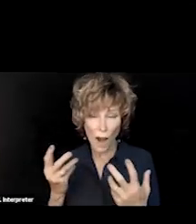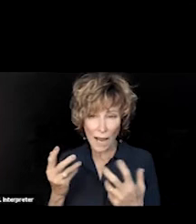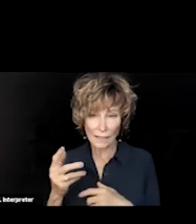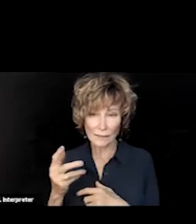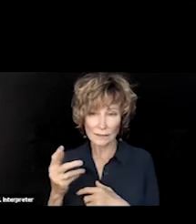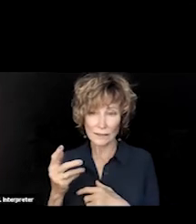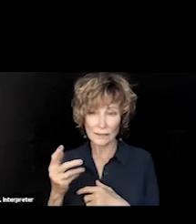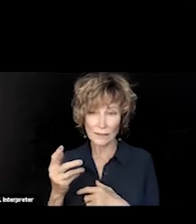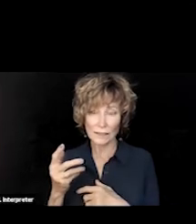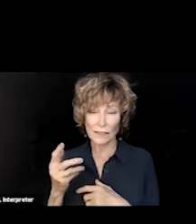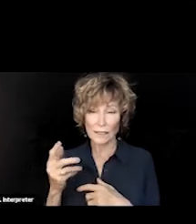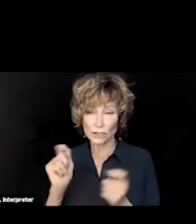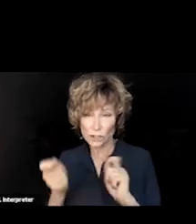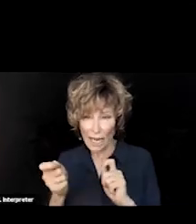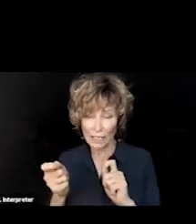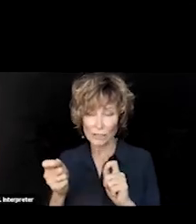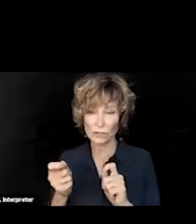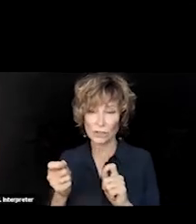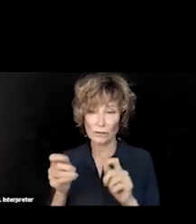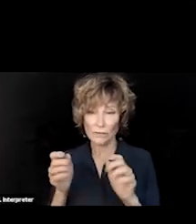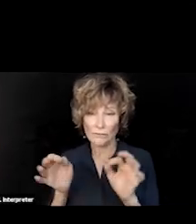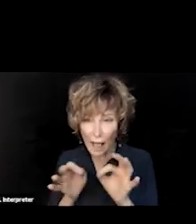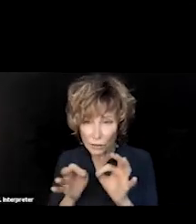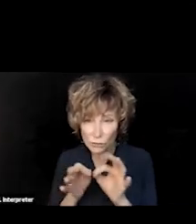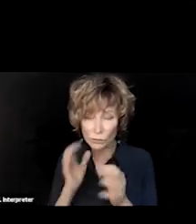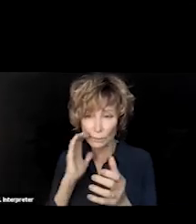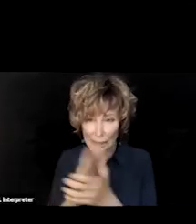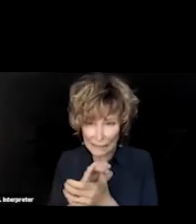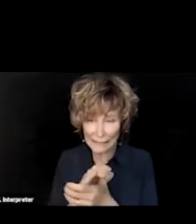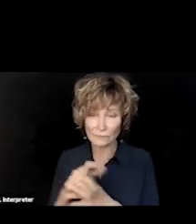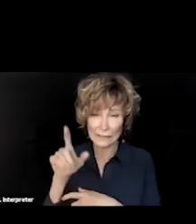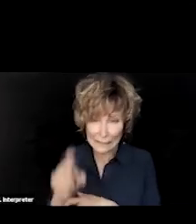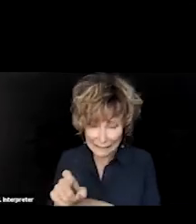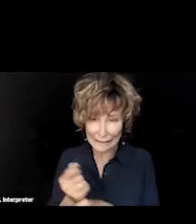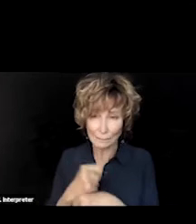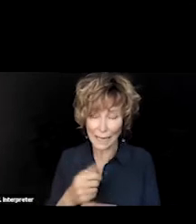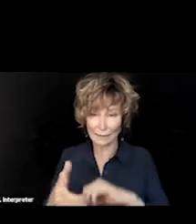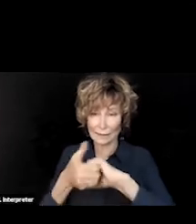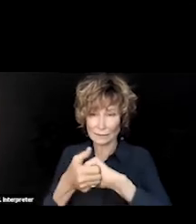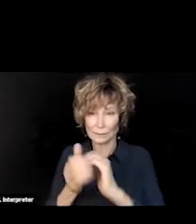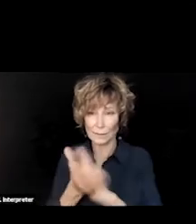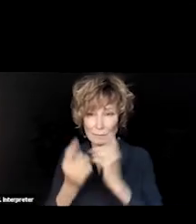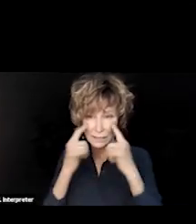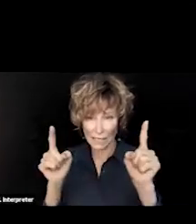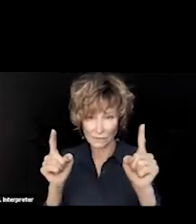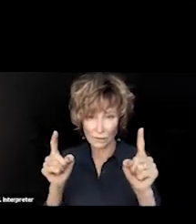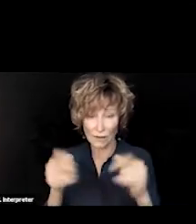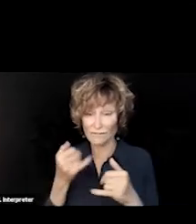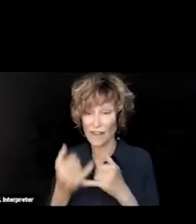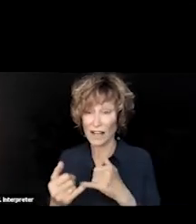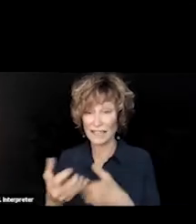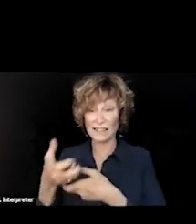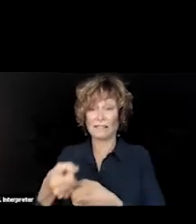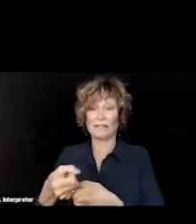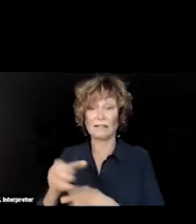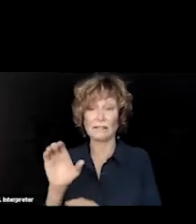shifts in values and beliefs do they need in order for partnerships to be successful? And finally,